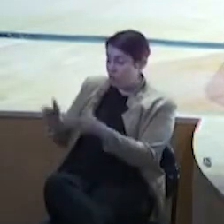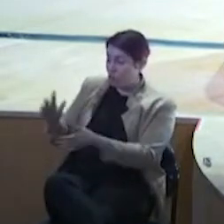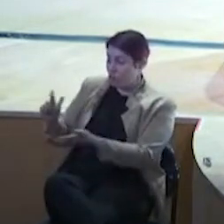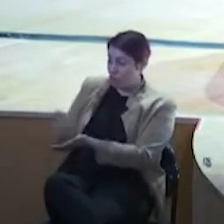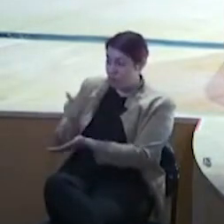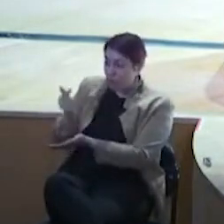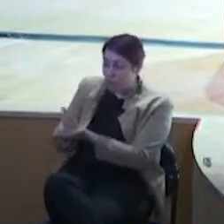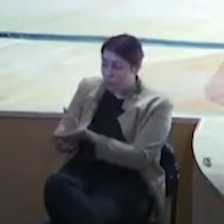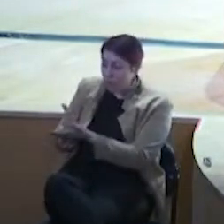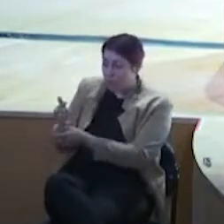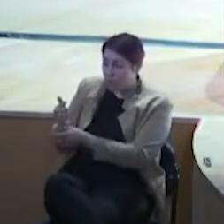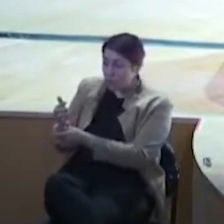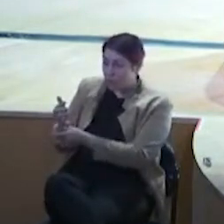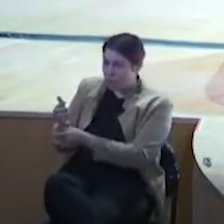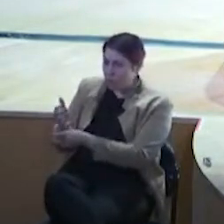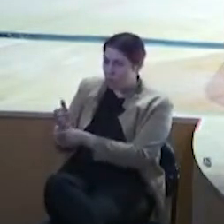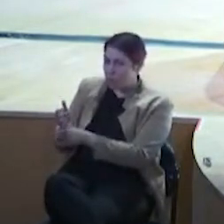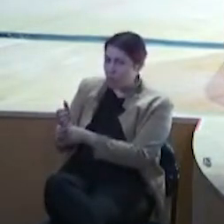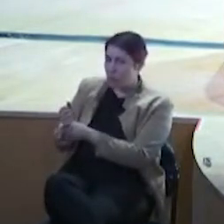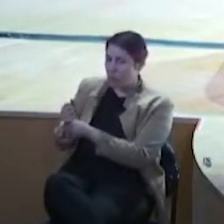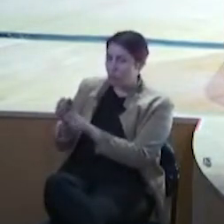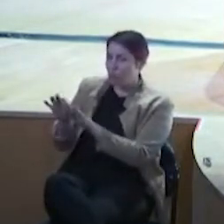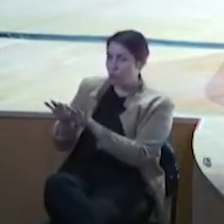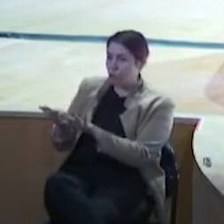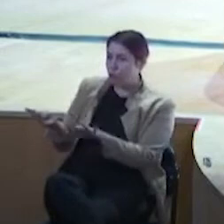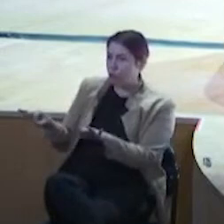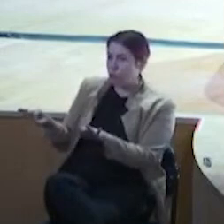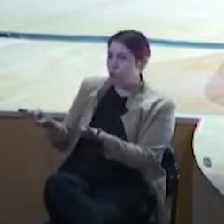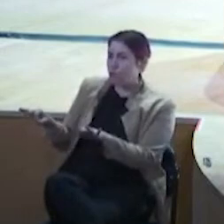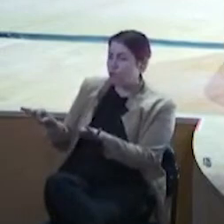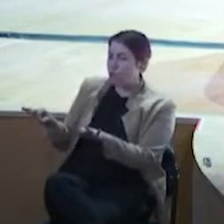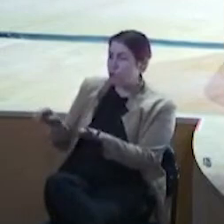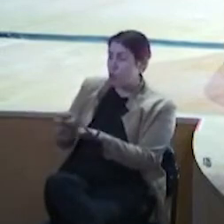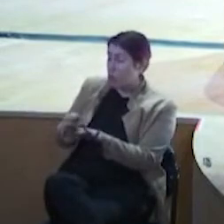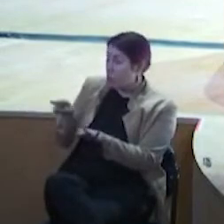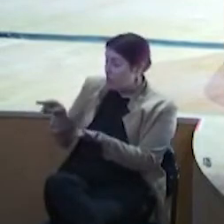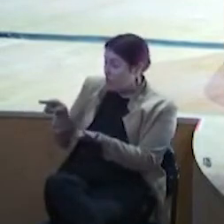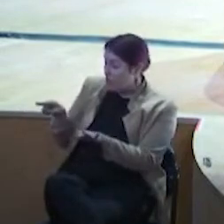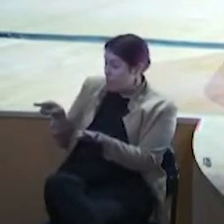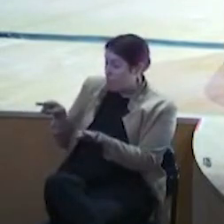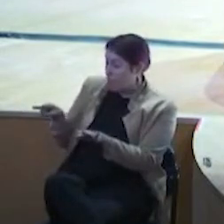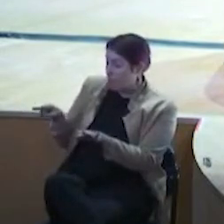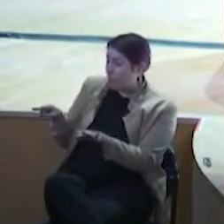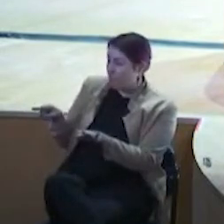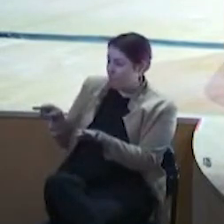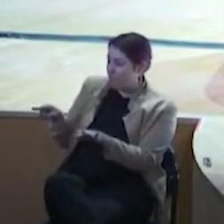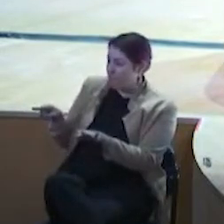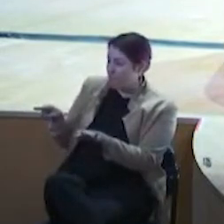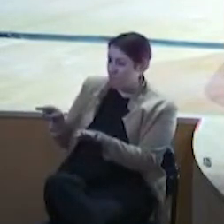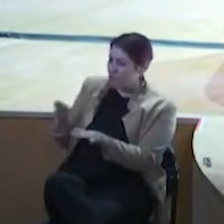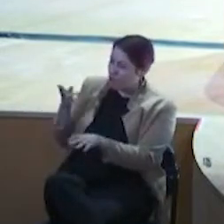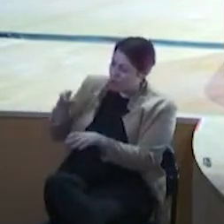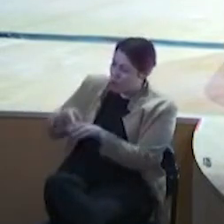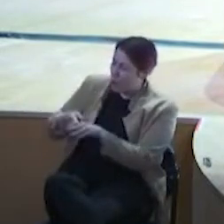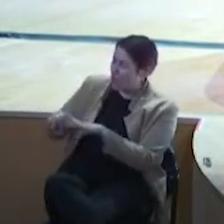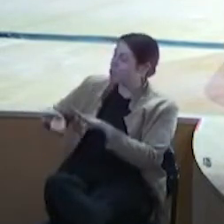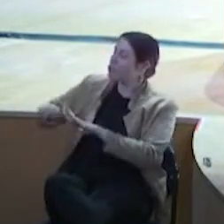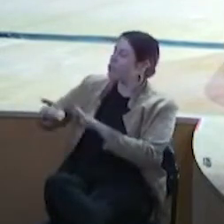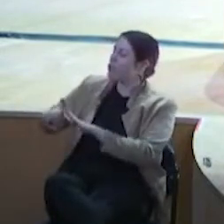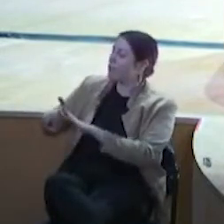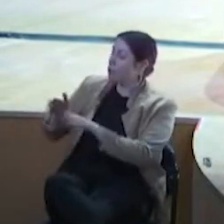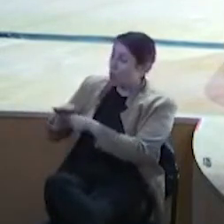degree, your high school diploma degree, then you run for state